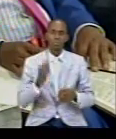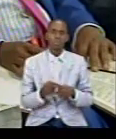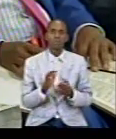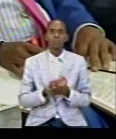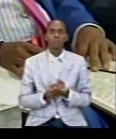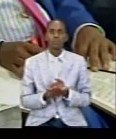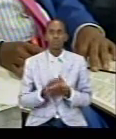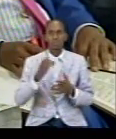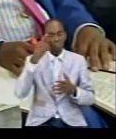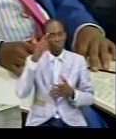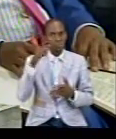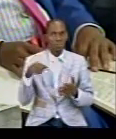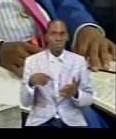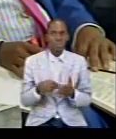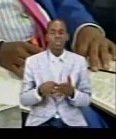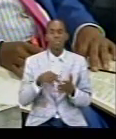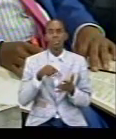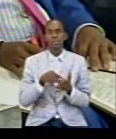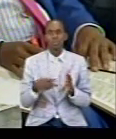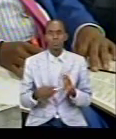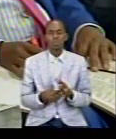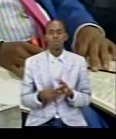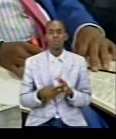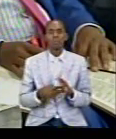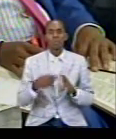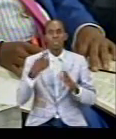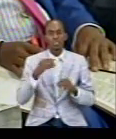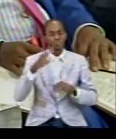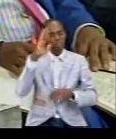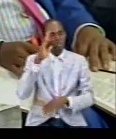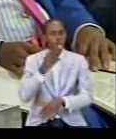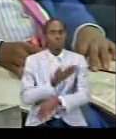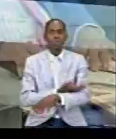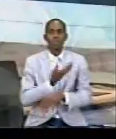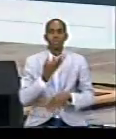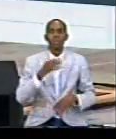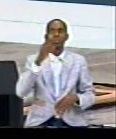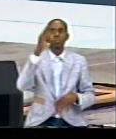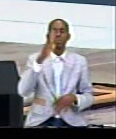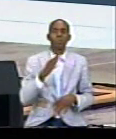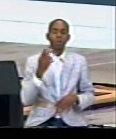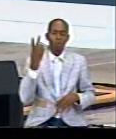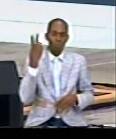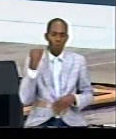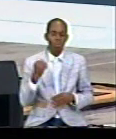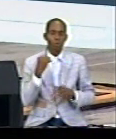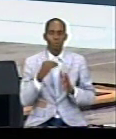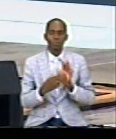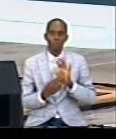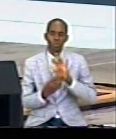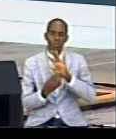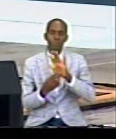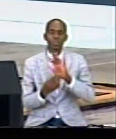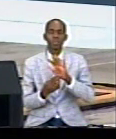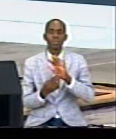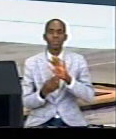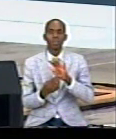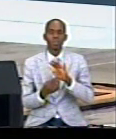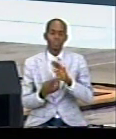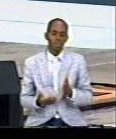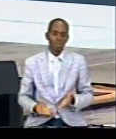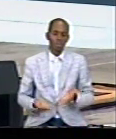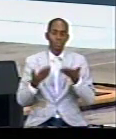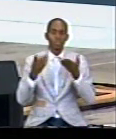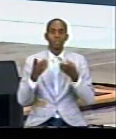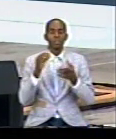For this purpose, the Son of God was manifested, that he might